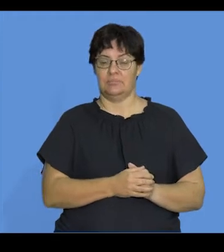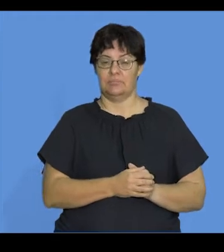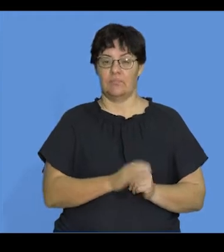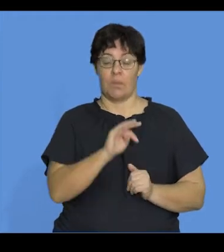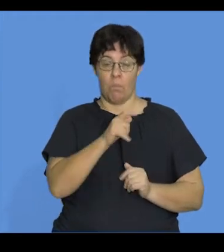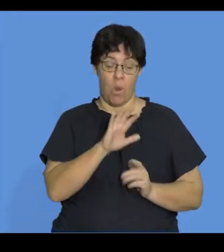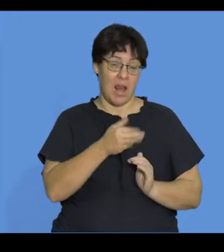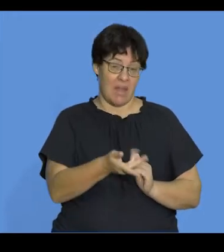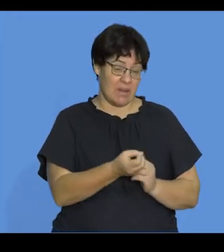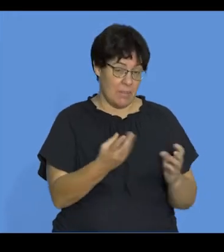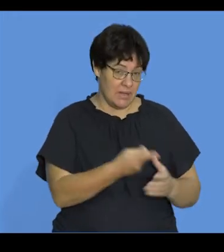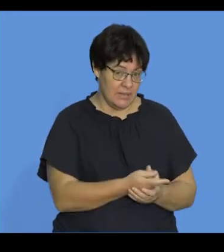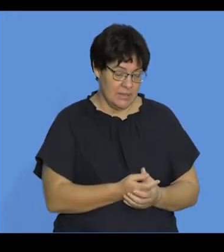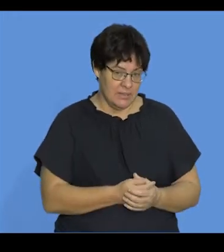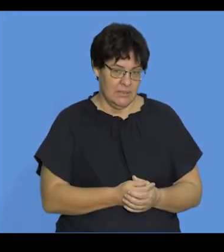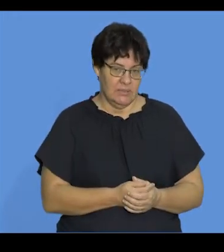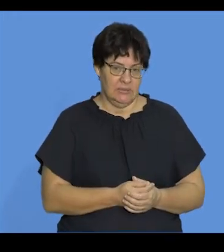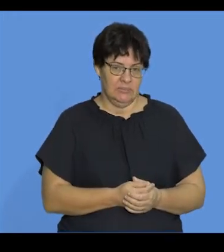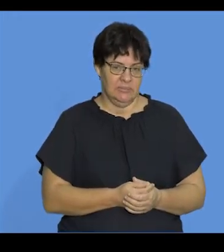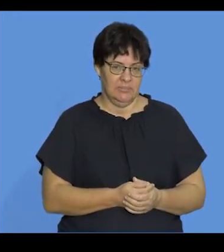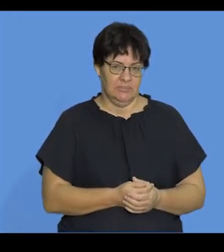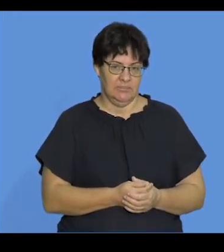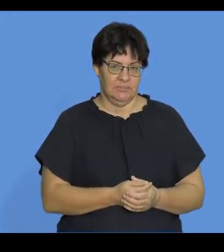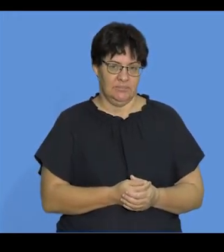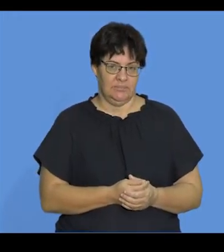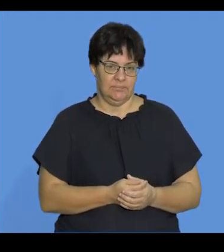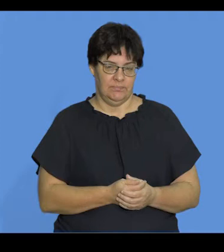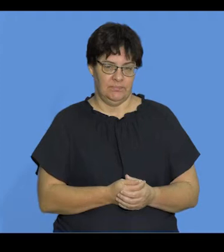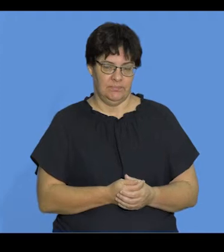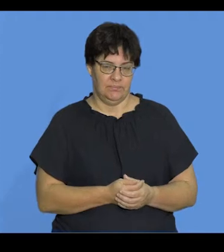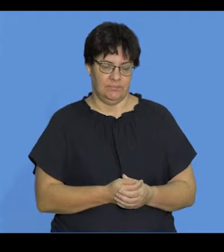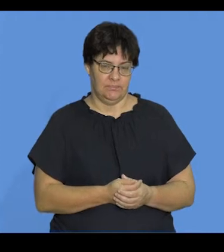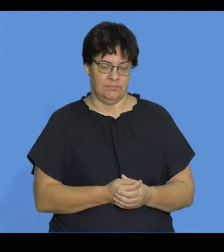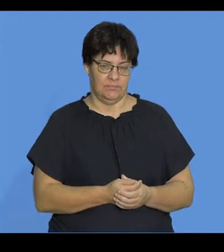moles, okay, of iron,